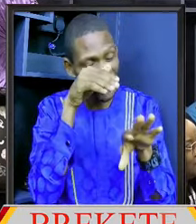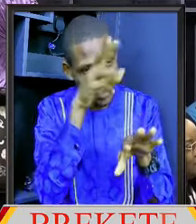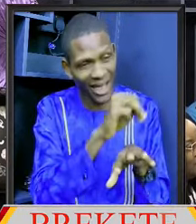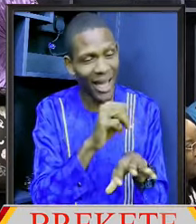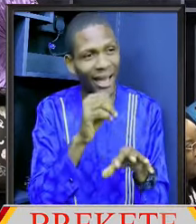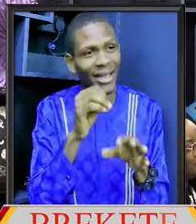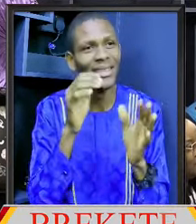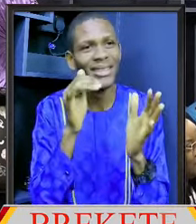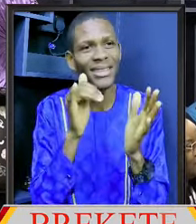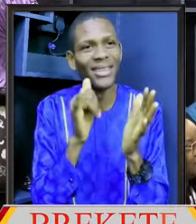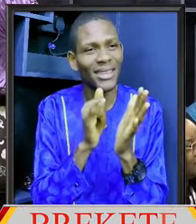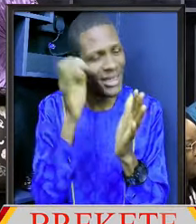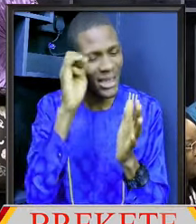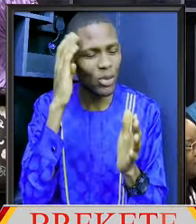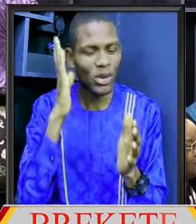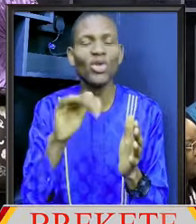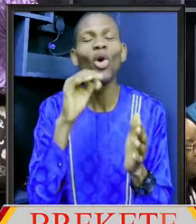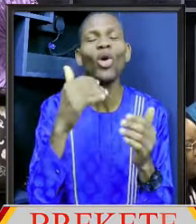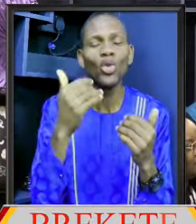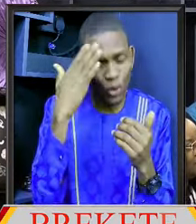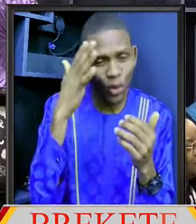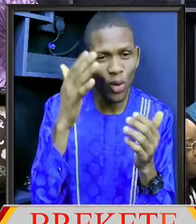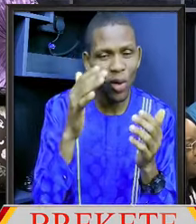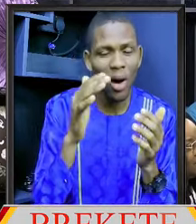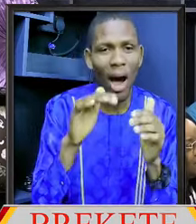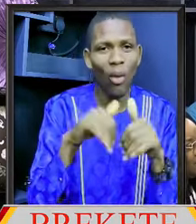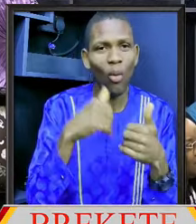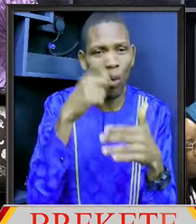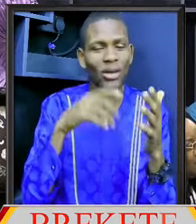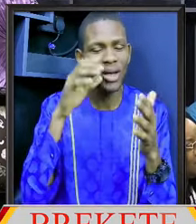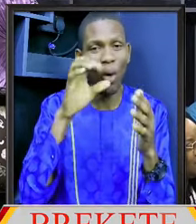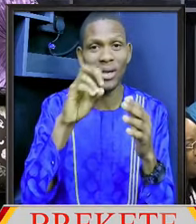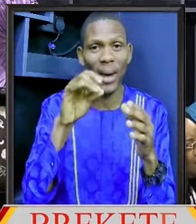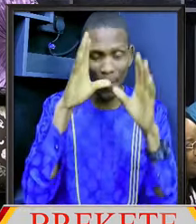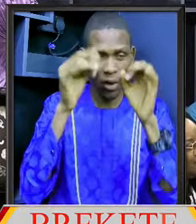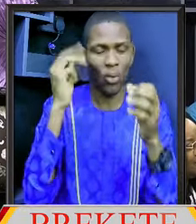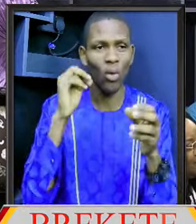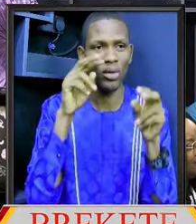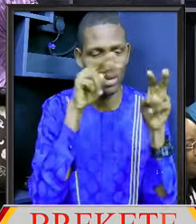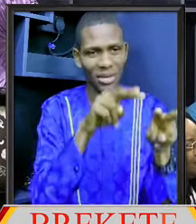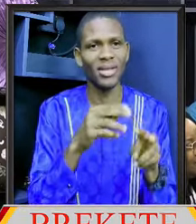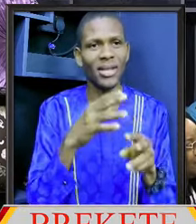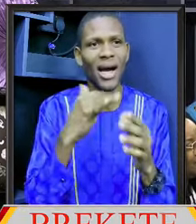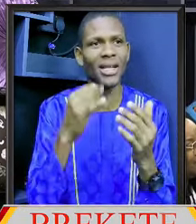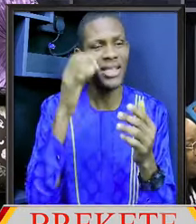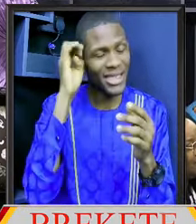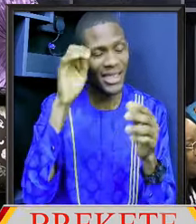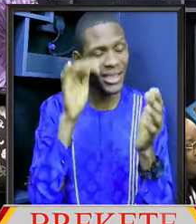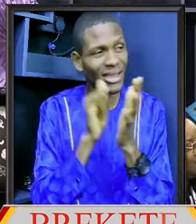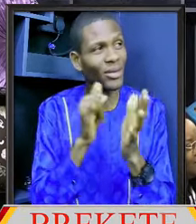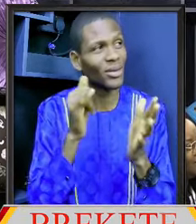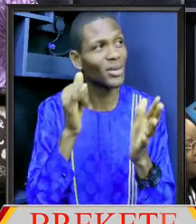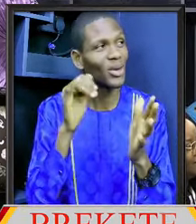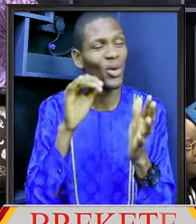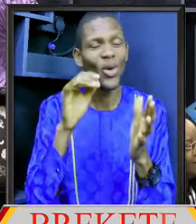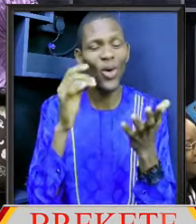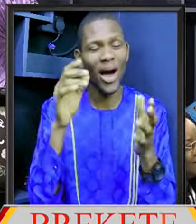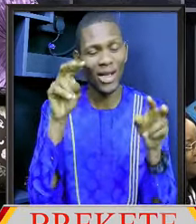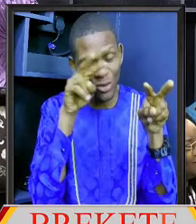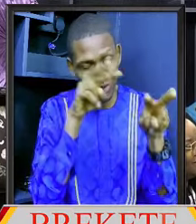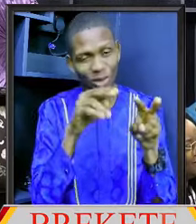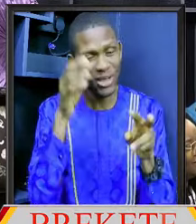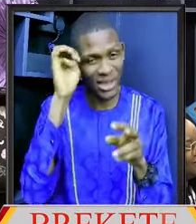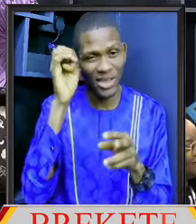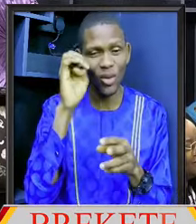bend. Me when no sabi Abuja, where I just they go. I no say he go connect me somewhere. Only me can they laugh